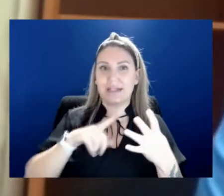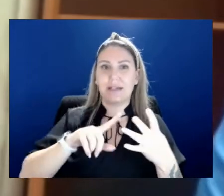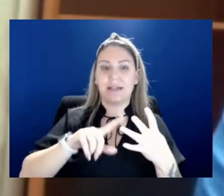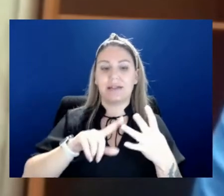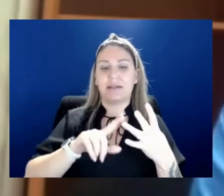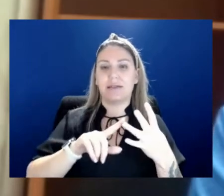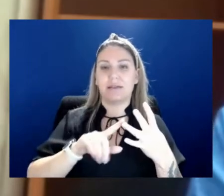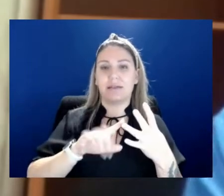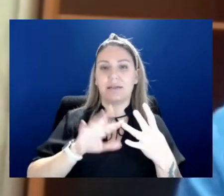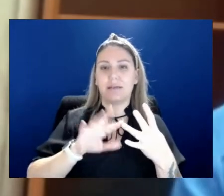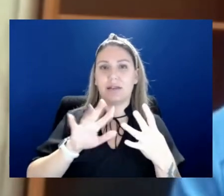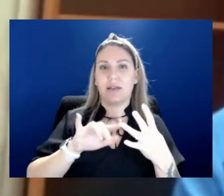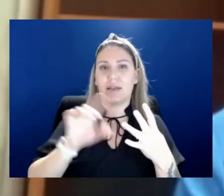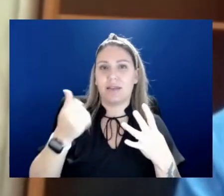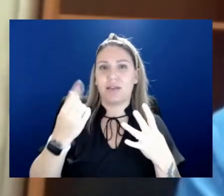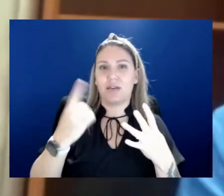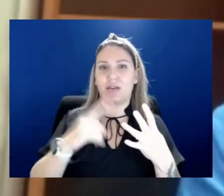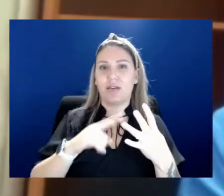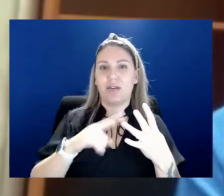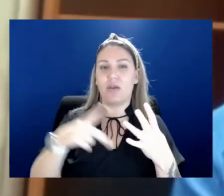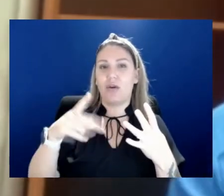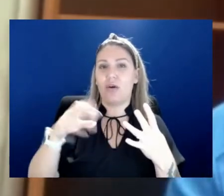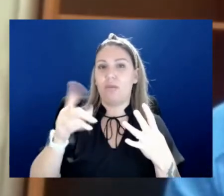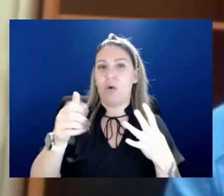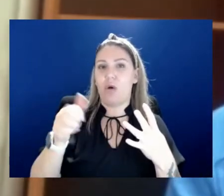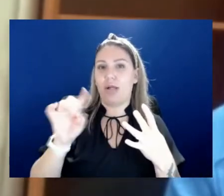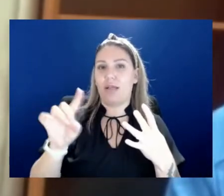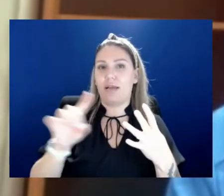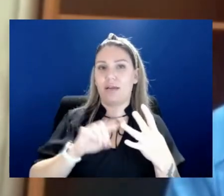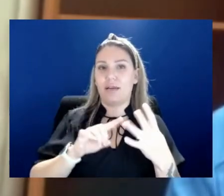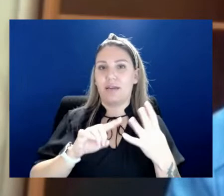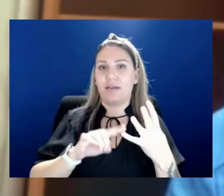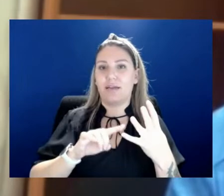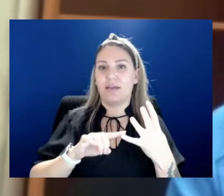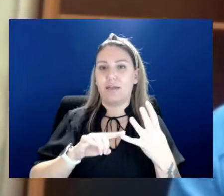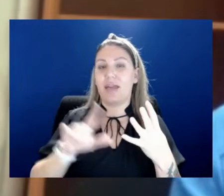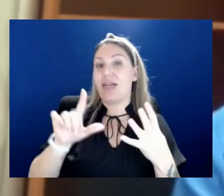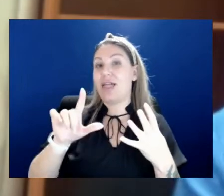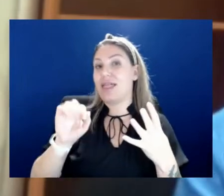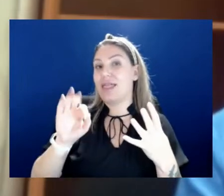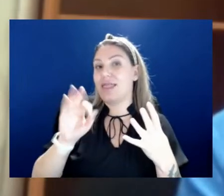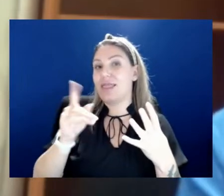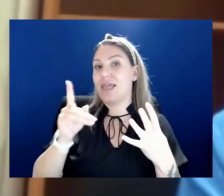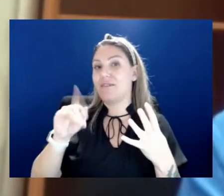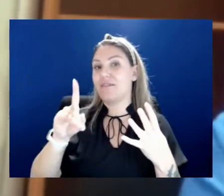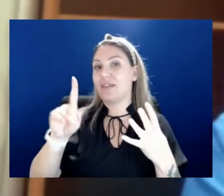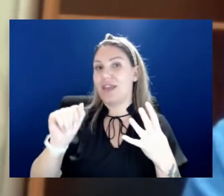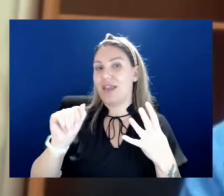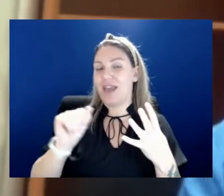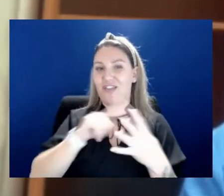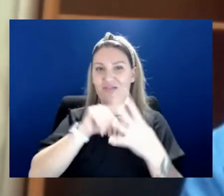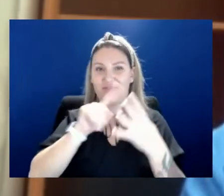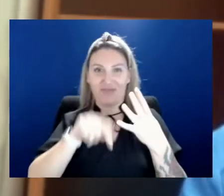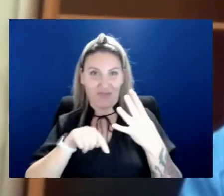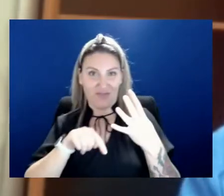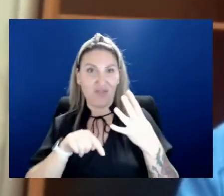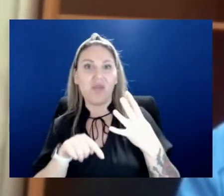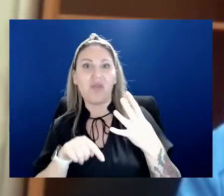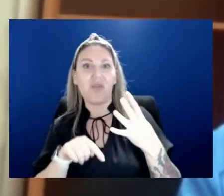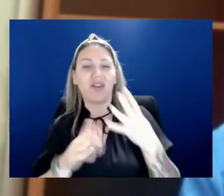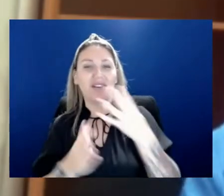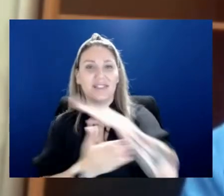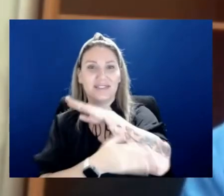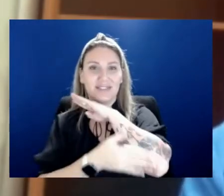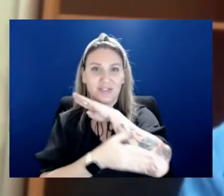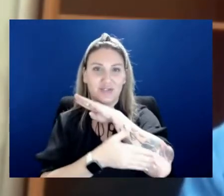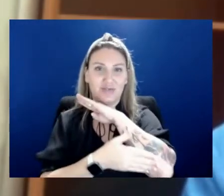what was the other one? Of Poland, and of Latvia. The four countries that